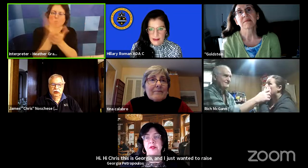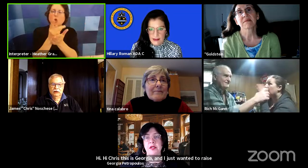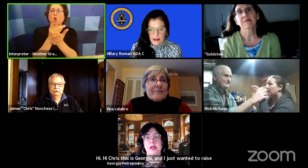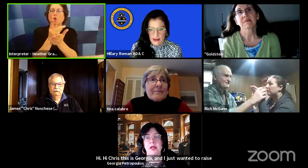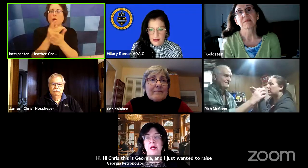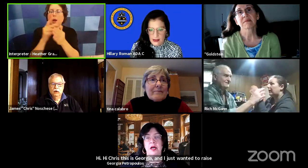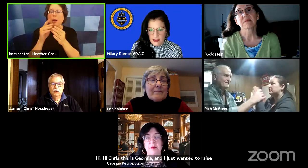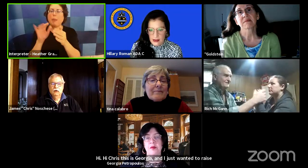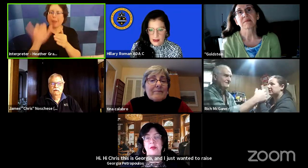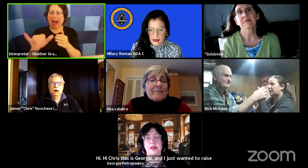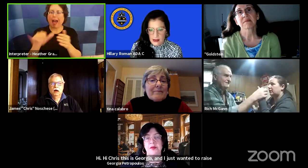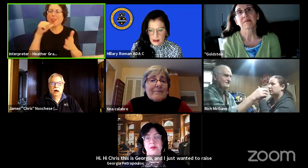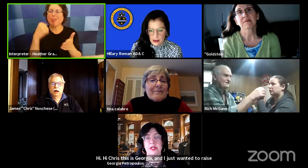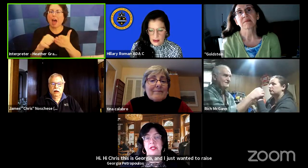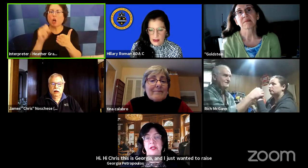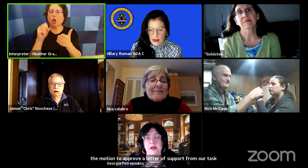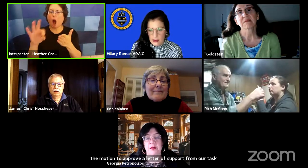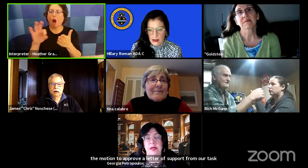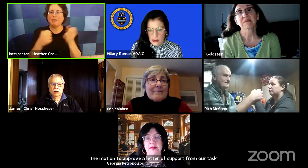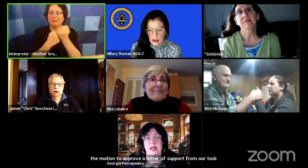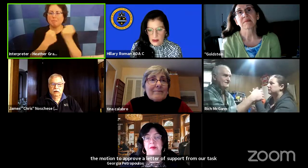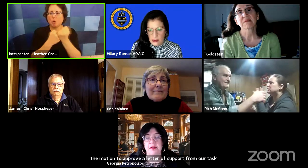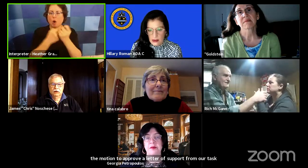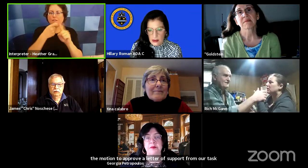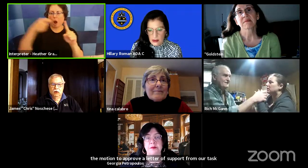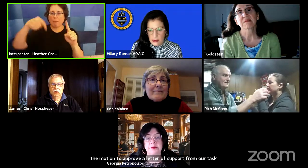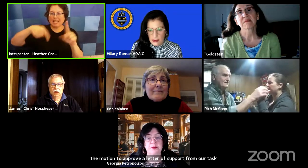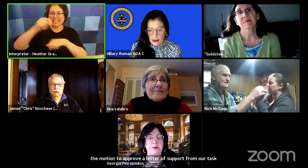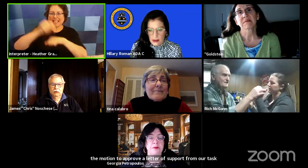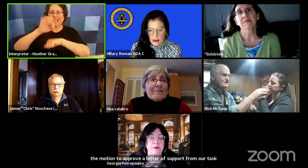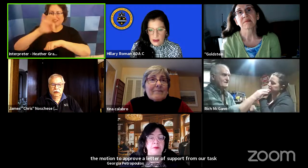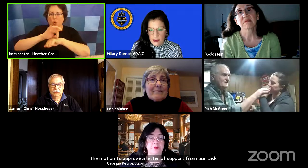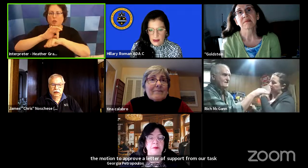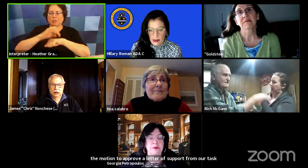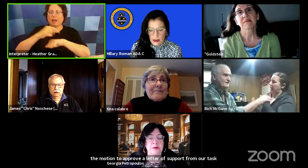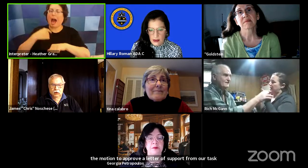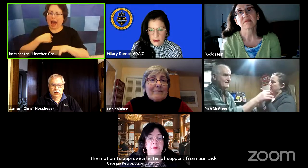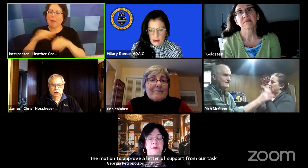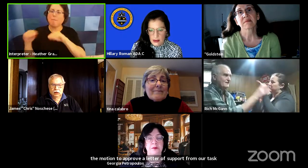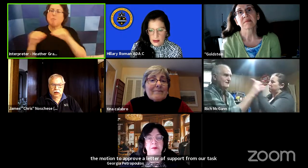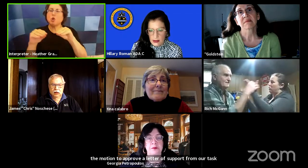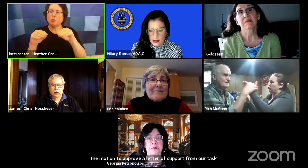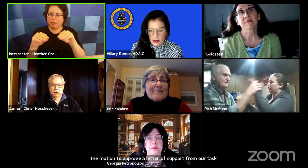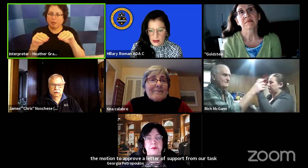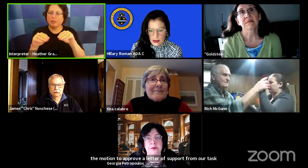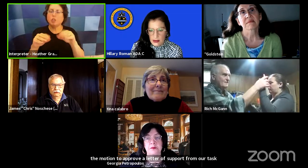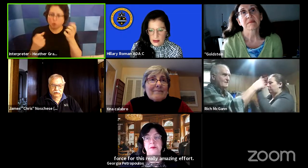task force for this really amazing effort.